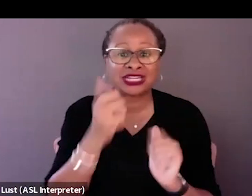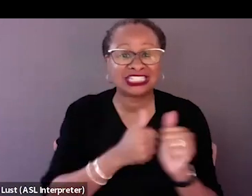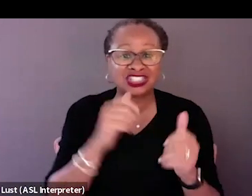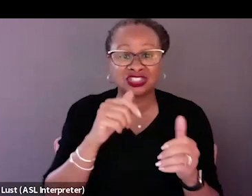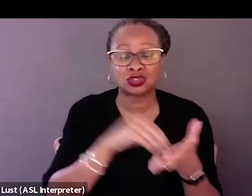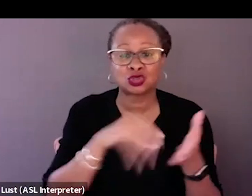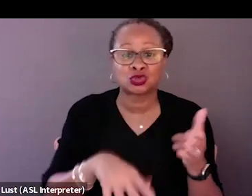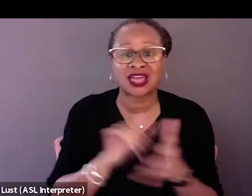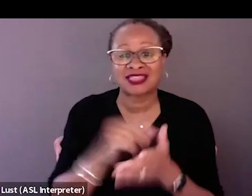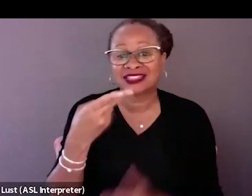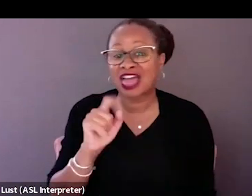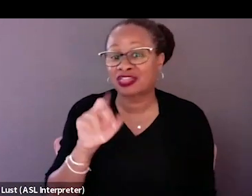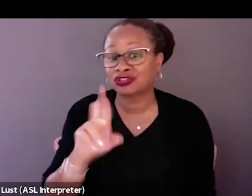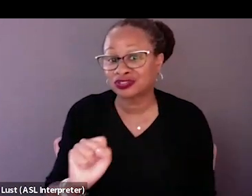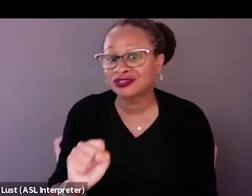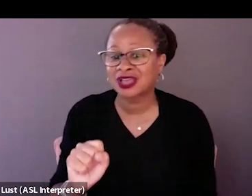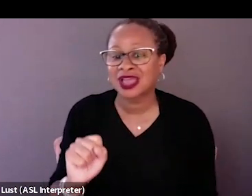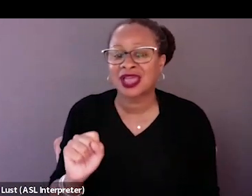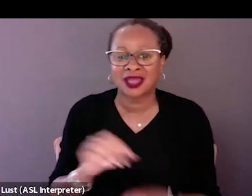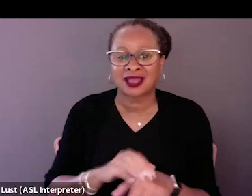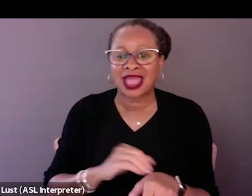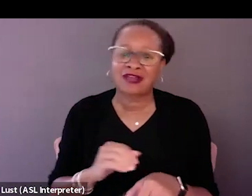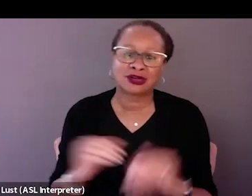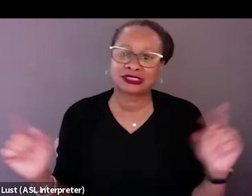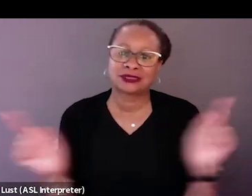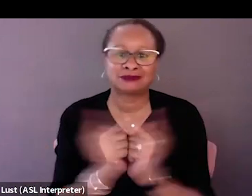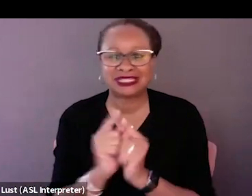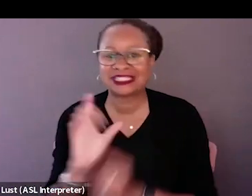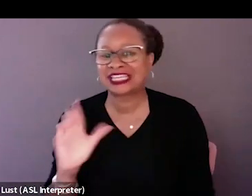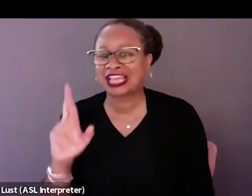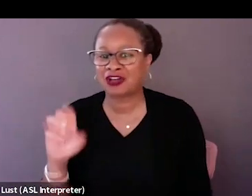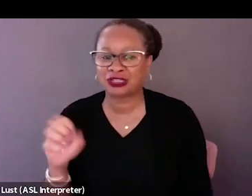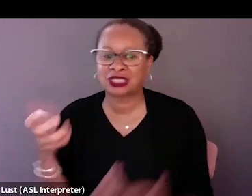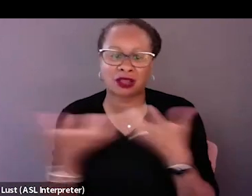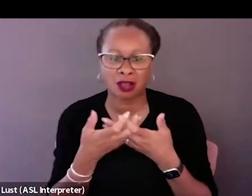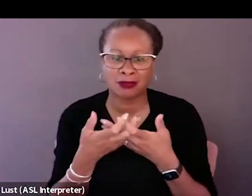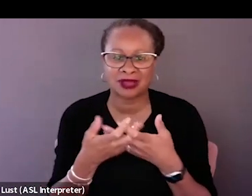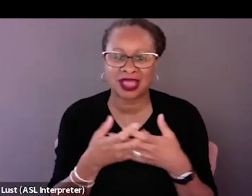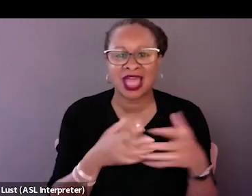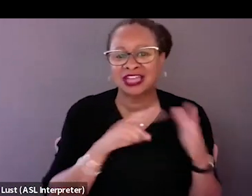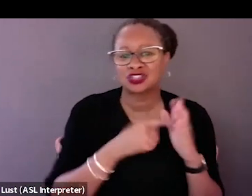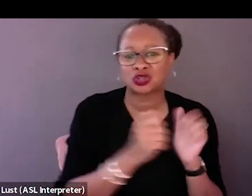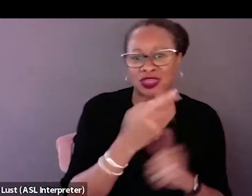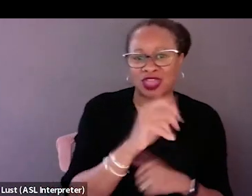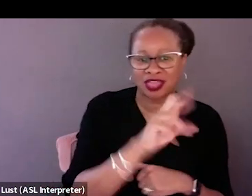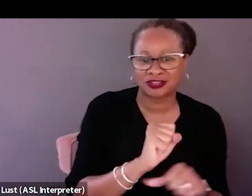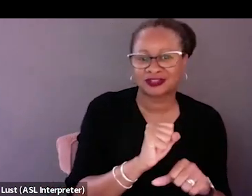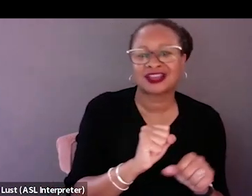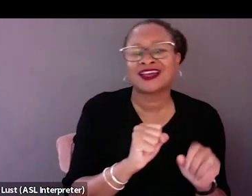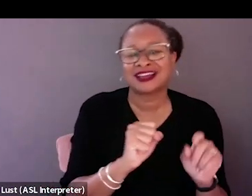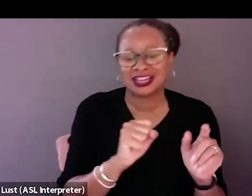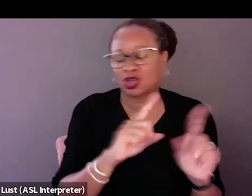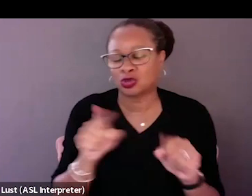a Heather's meets Carrie, I think. There's a combo. Right? There's a combo shot. It goes from a Heather shot directly into a Carrie shot, which is